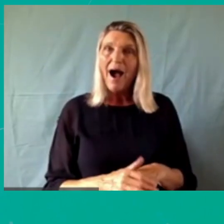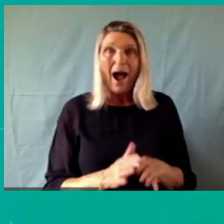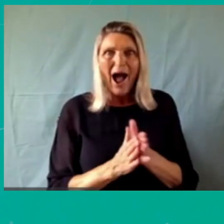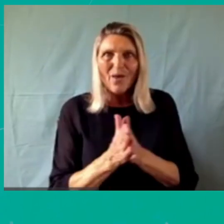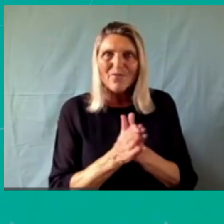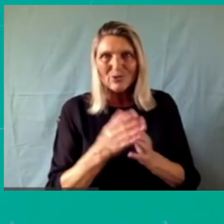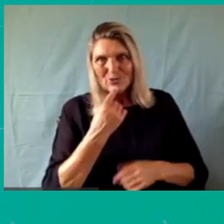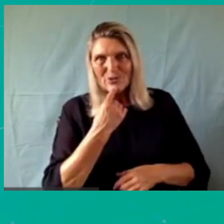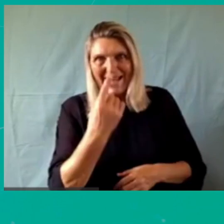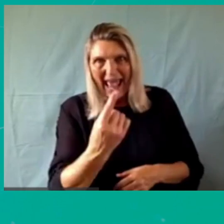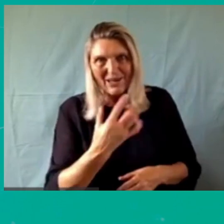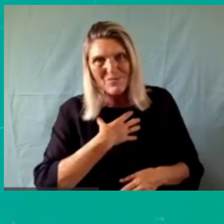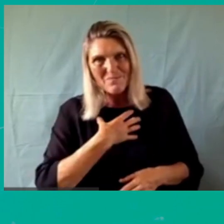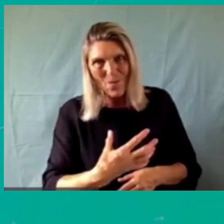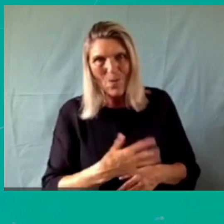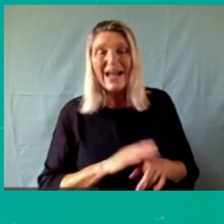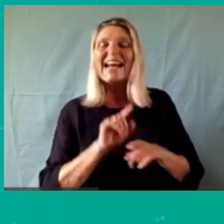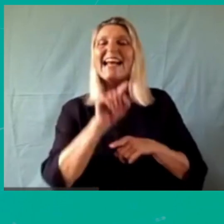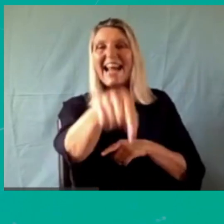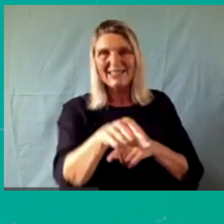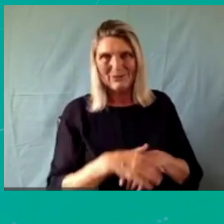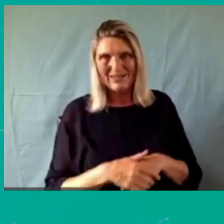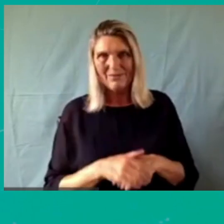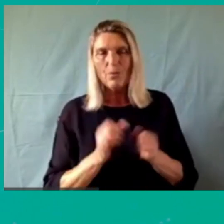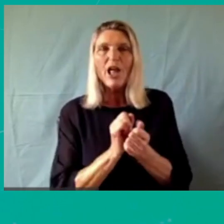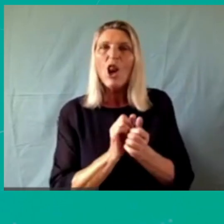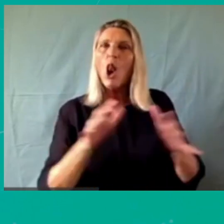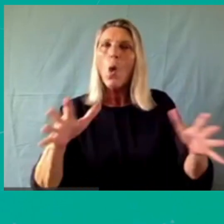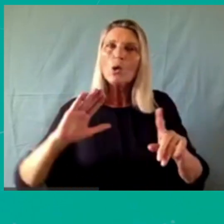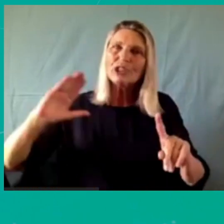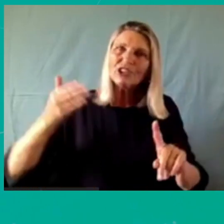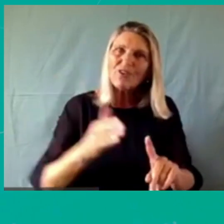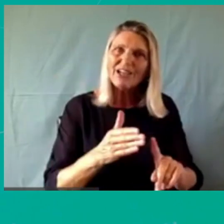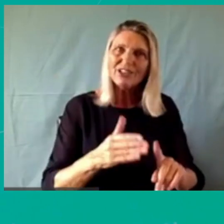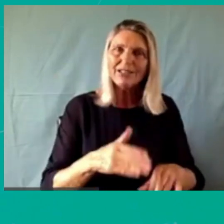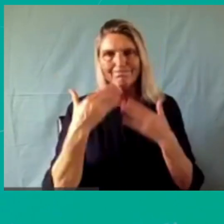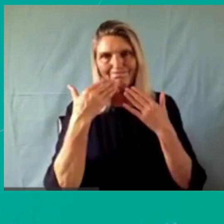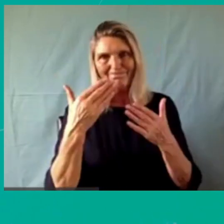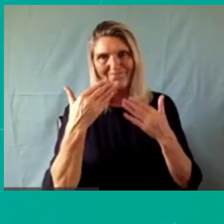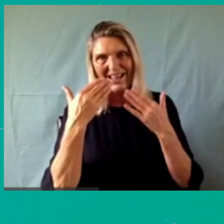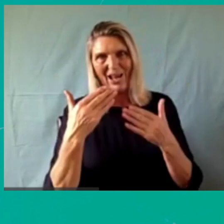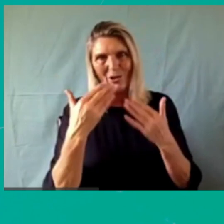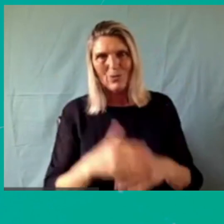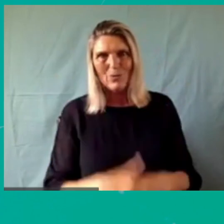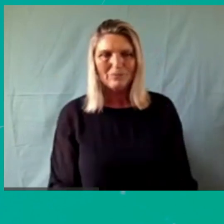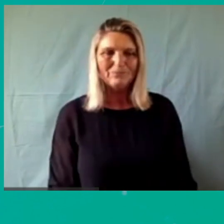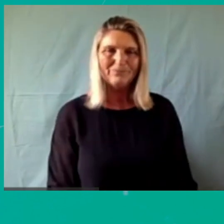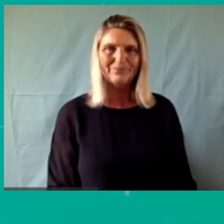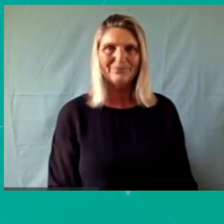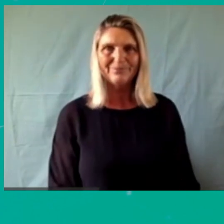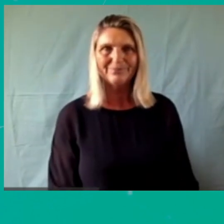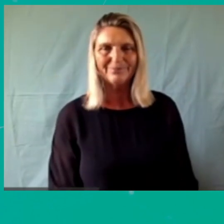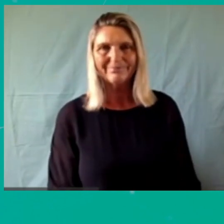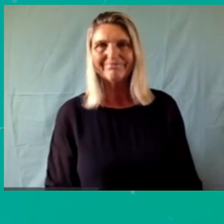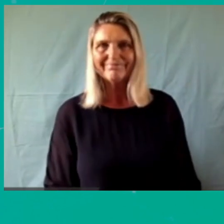when the strategy is launched next week. Nō reira, aku mihi mahana ki a koutou, tēnā koutou,